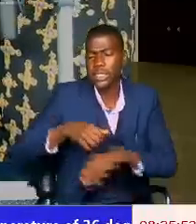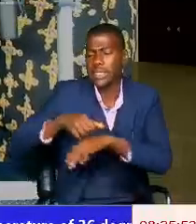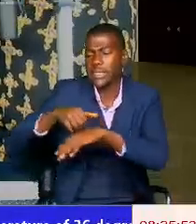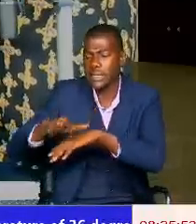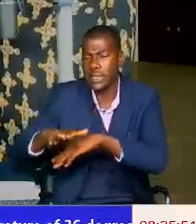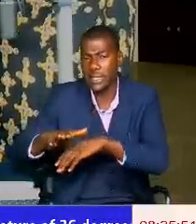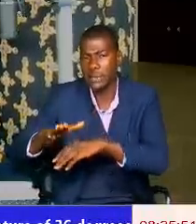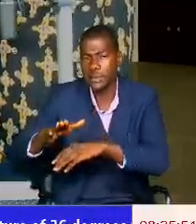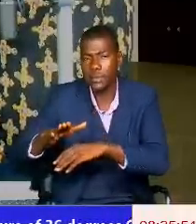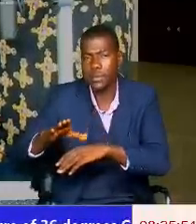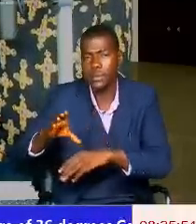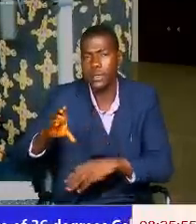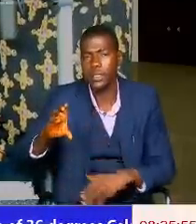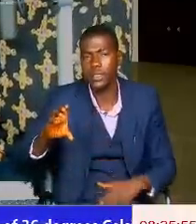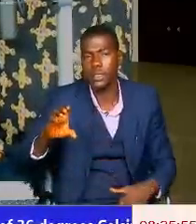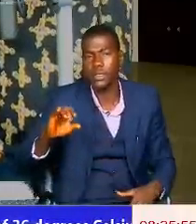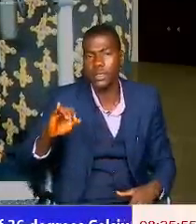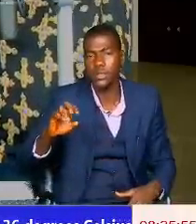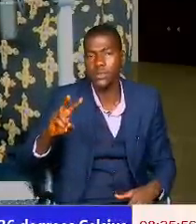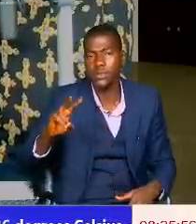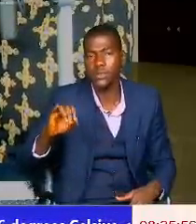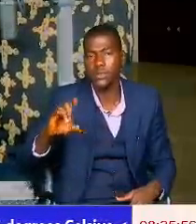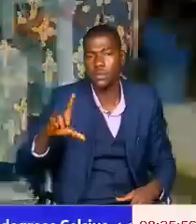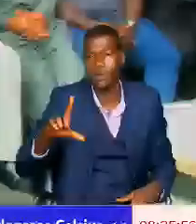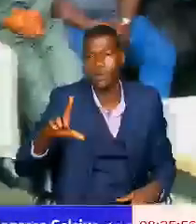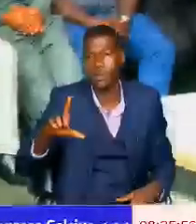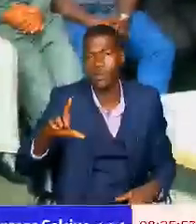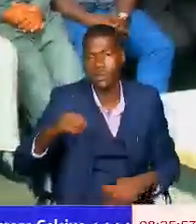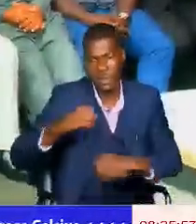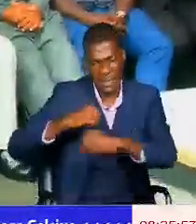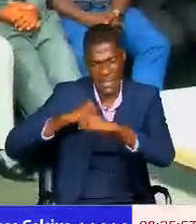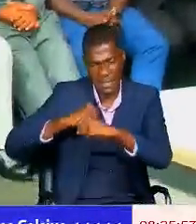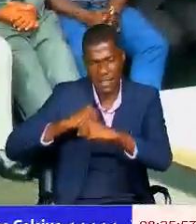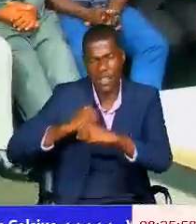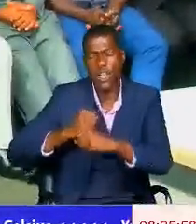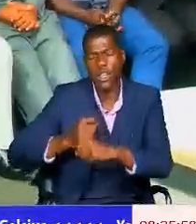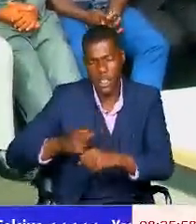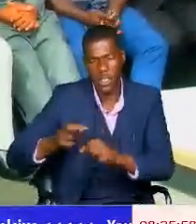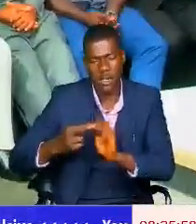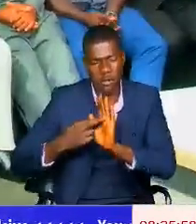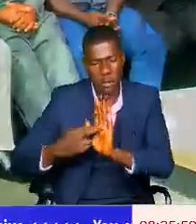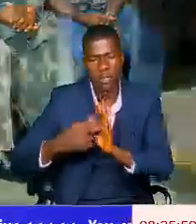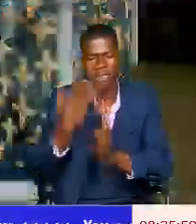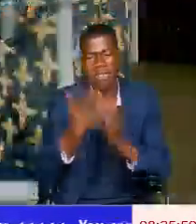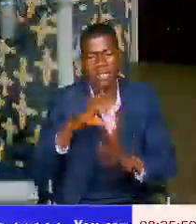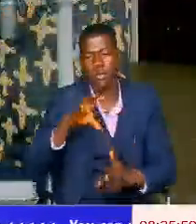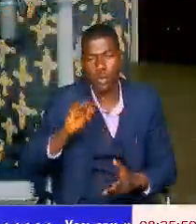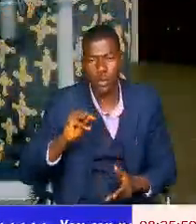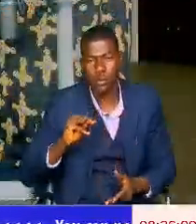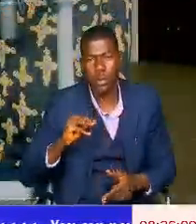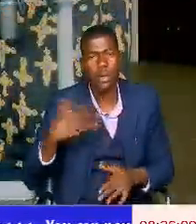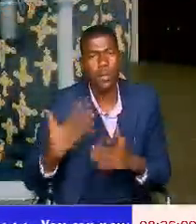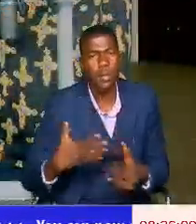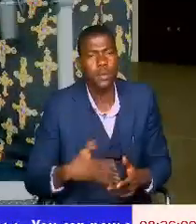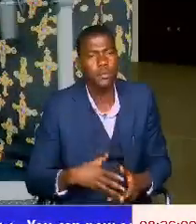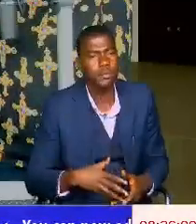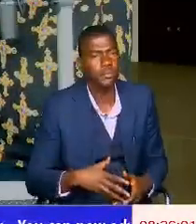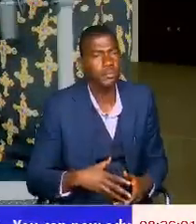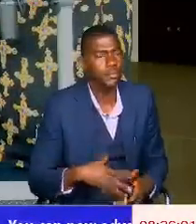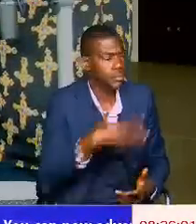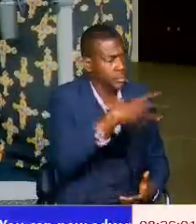You go work. You know, say salary no day there. Carry staff of PTAD, make a nodal officer for